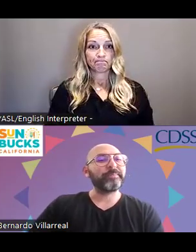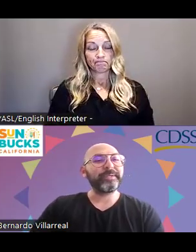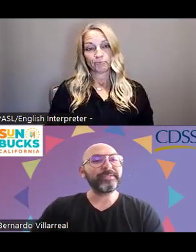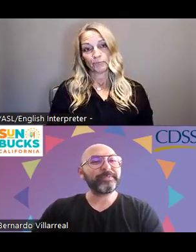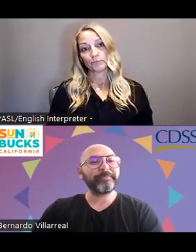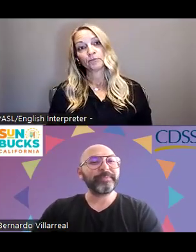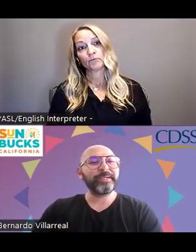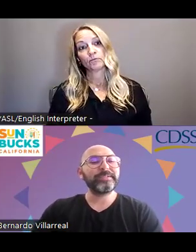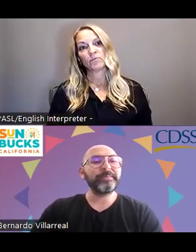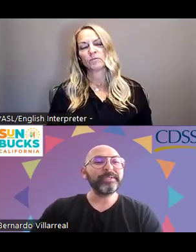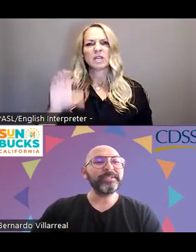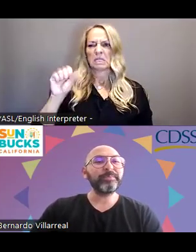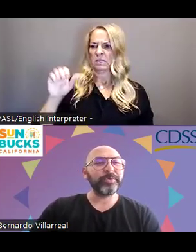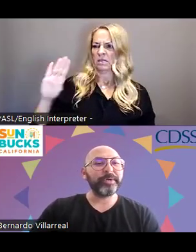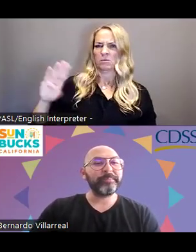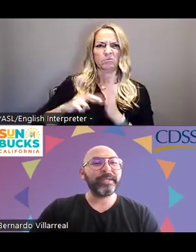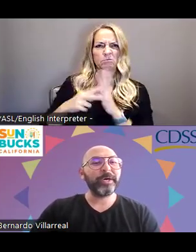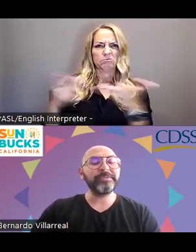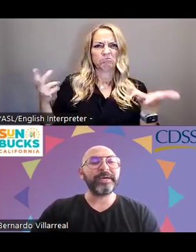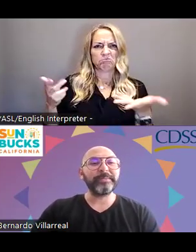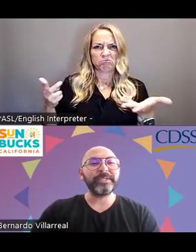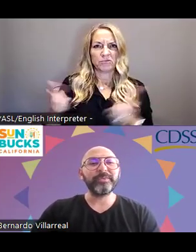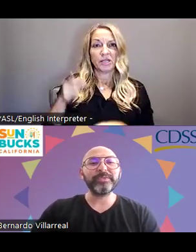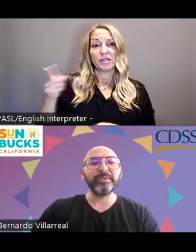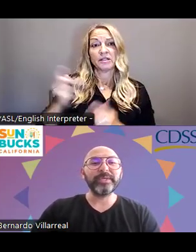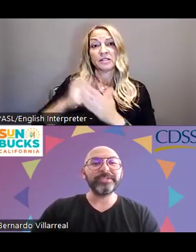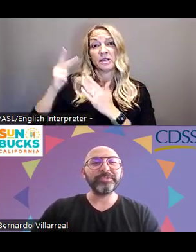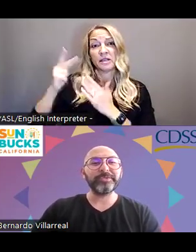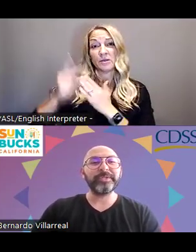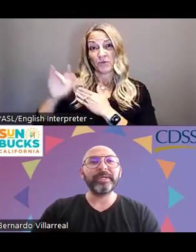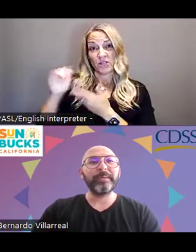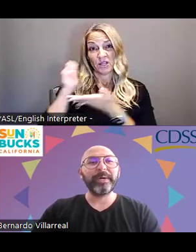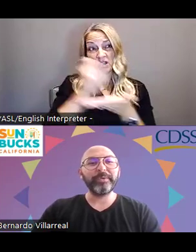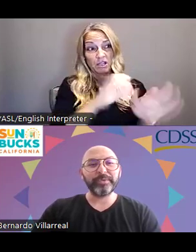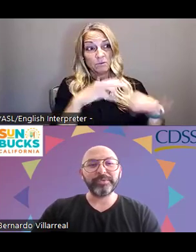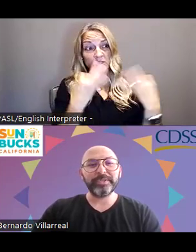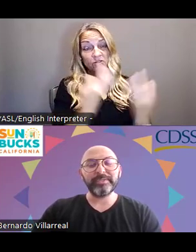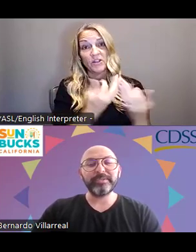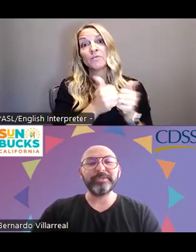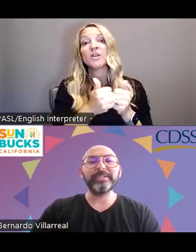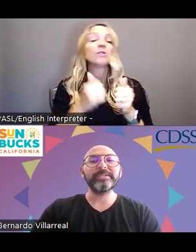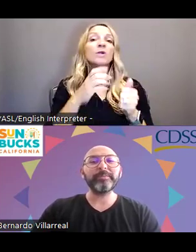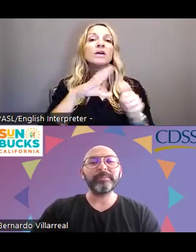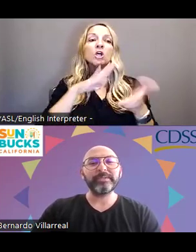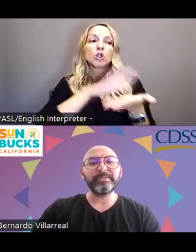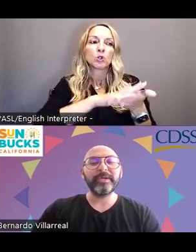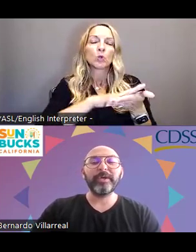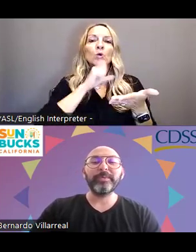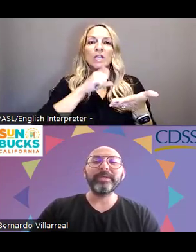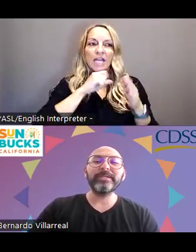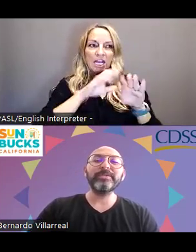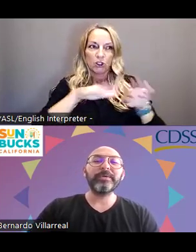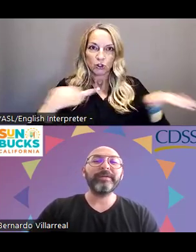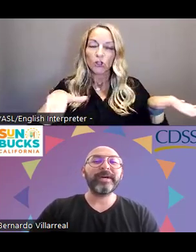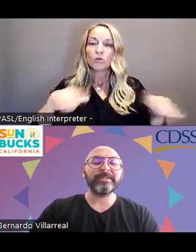So what are Sunbucks? Sunbucks is a program that helps families with school-age children buy groceries during the summer